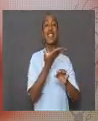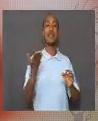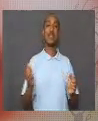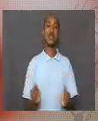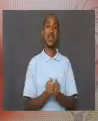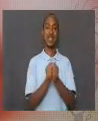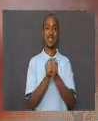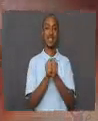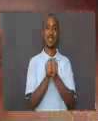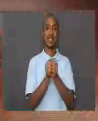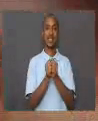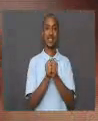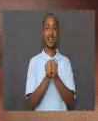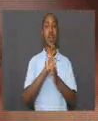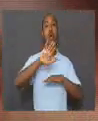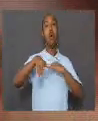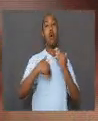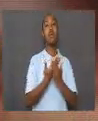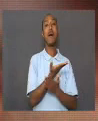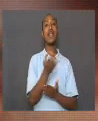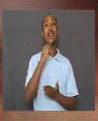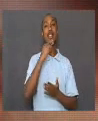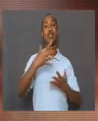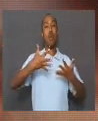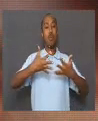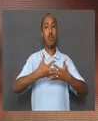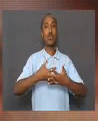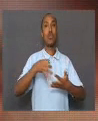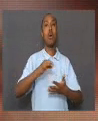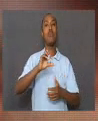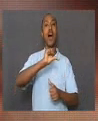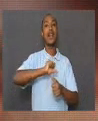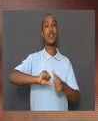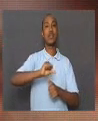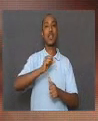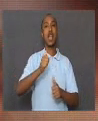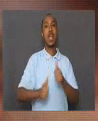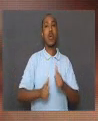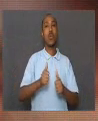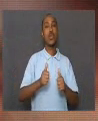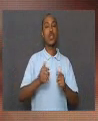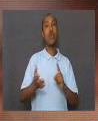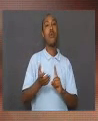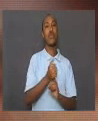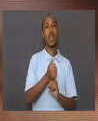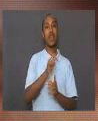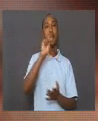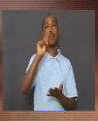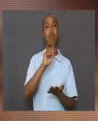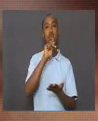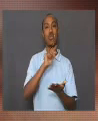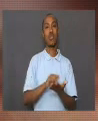together. All matter is composed of atoms, which contain